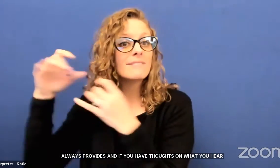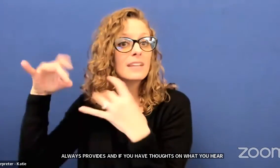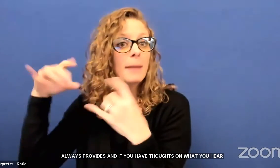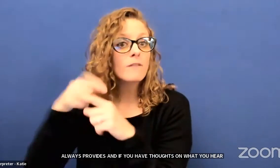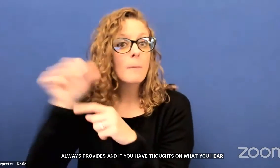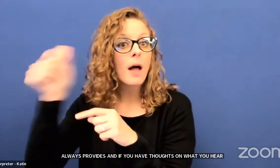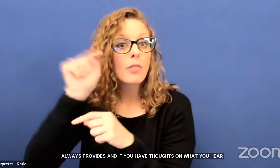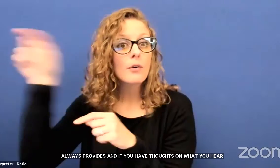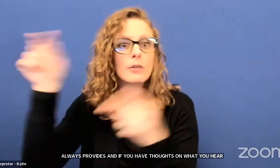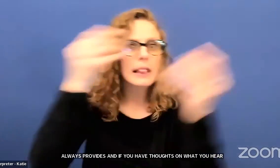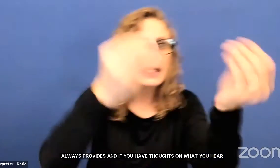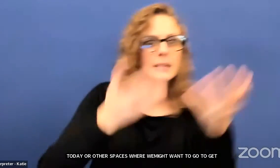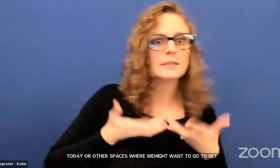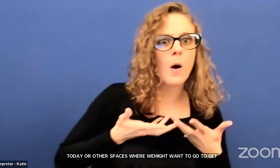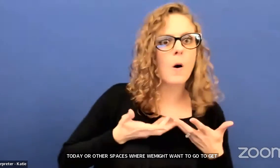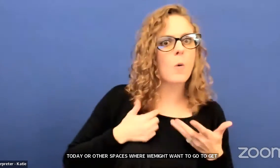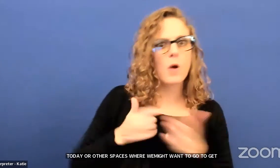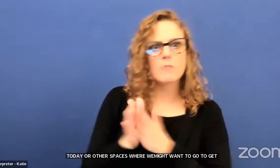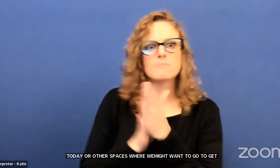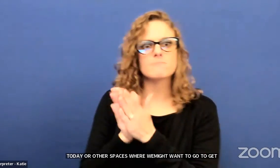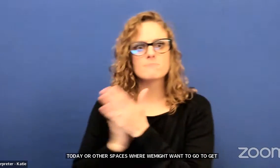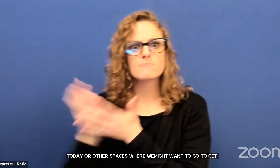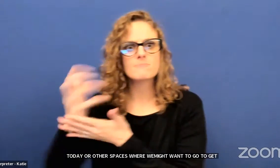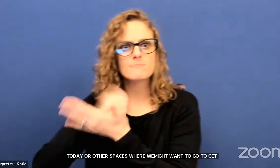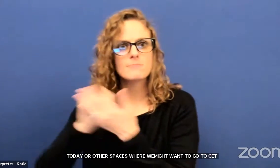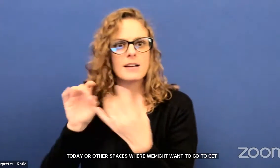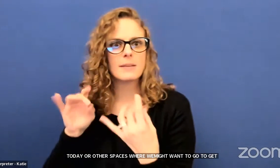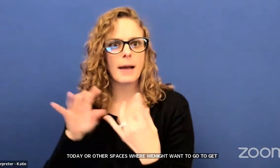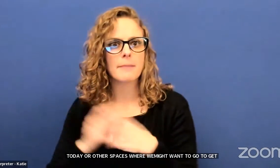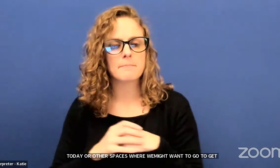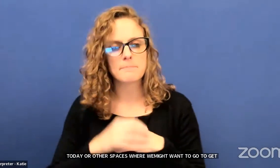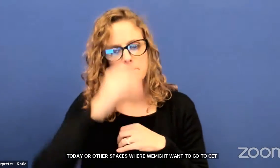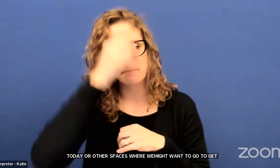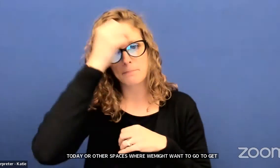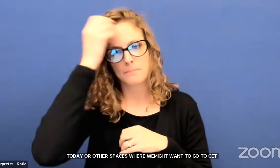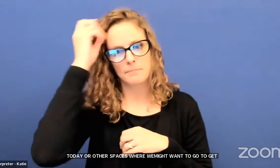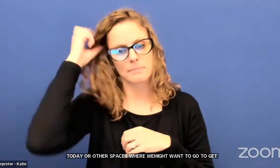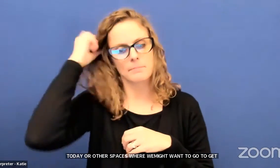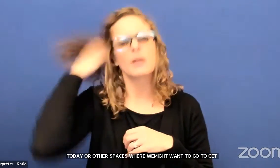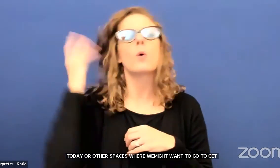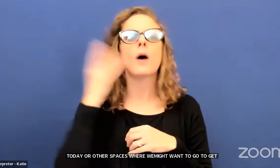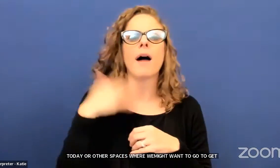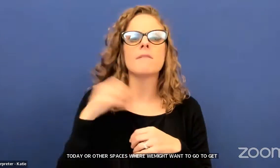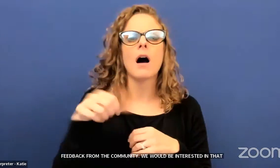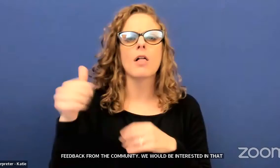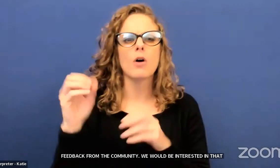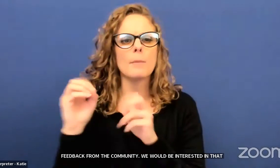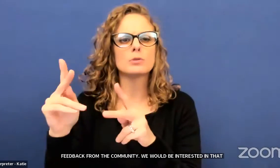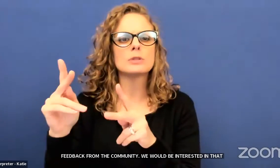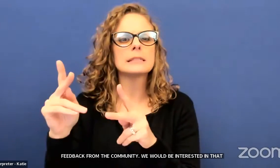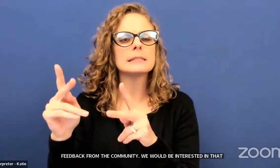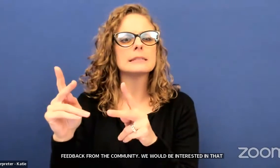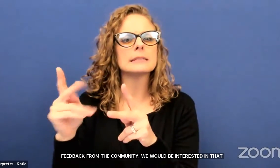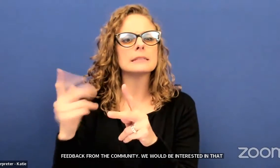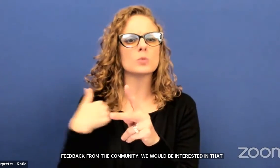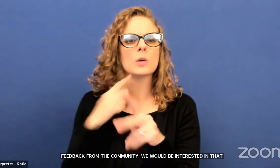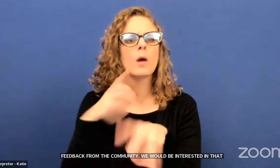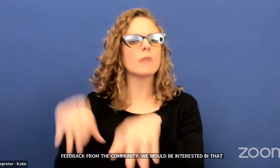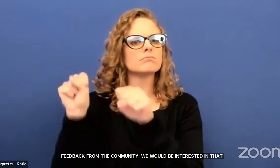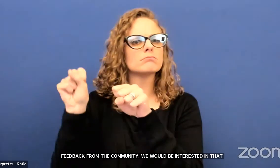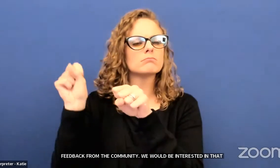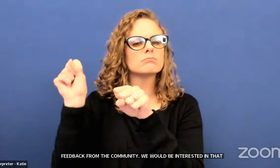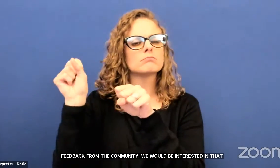community, we would be really interested in that. And there will also be other opportunities. So we're thinking of doing